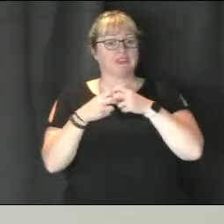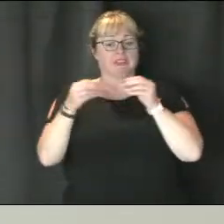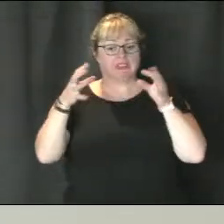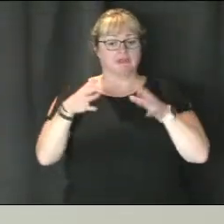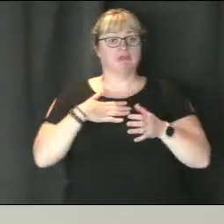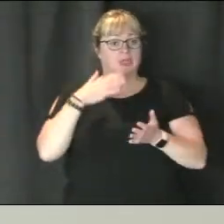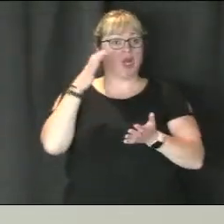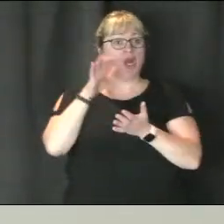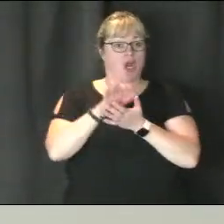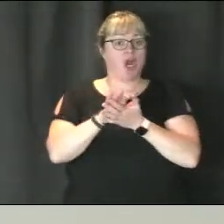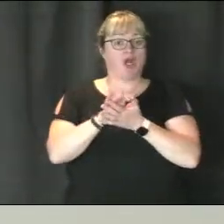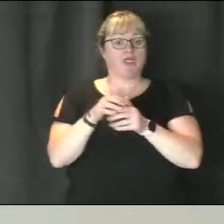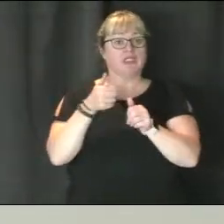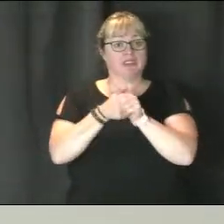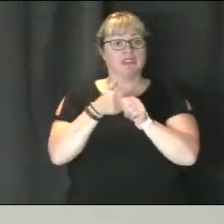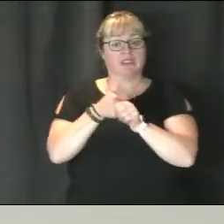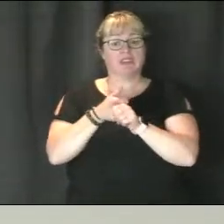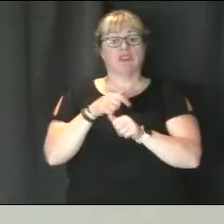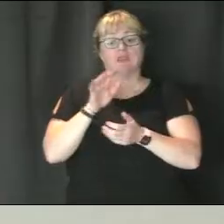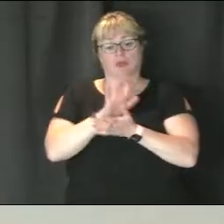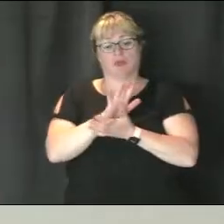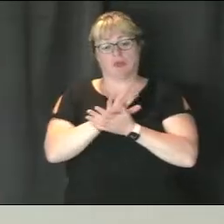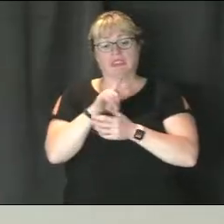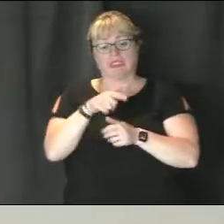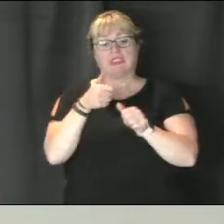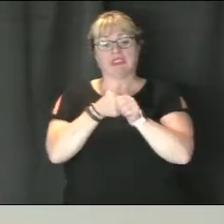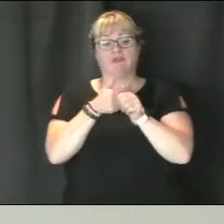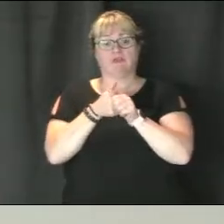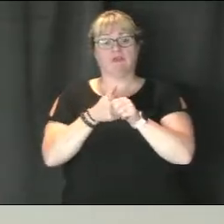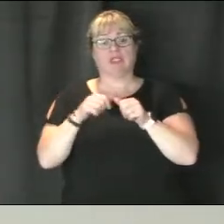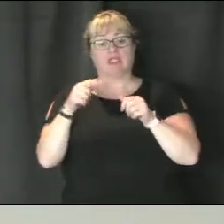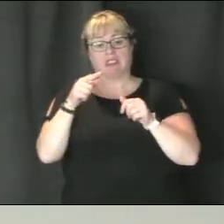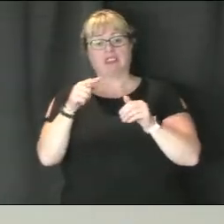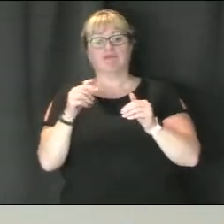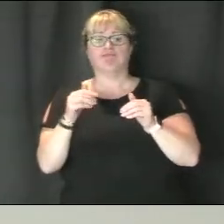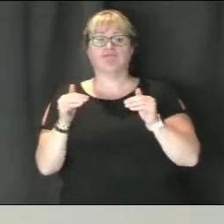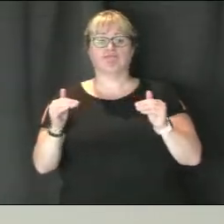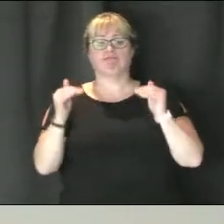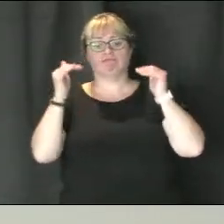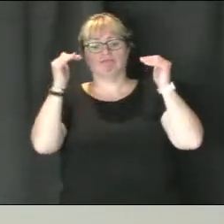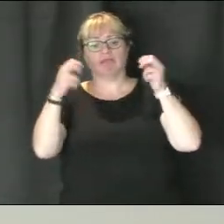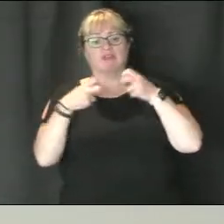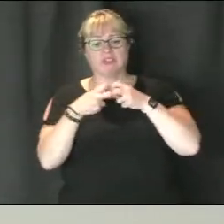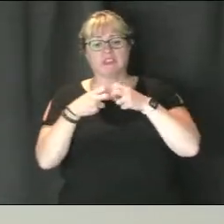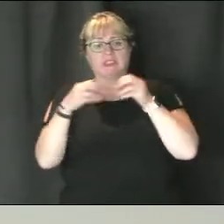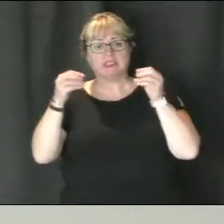of physics in his school, and along with his many other talents.